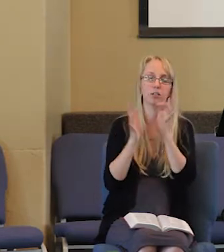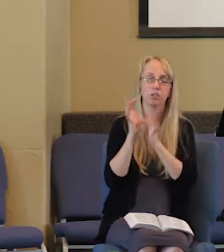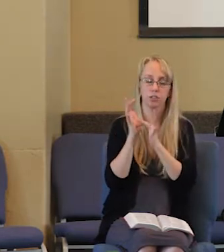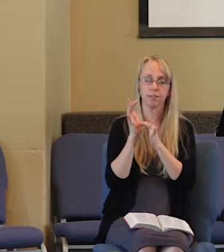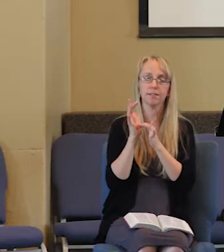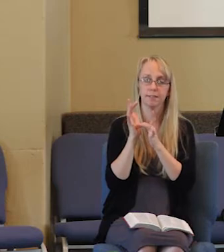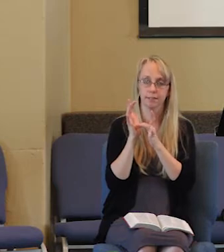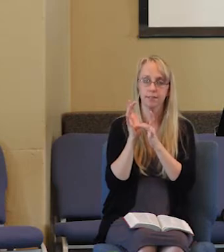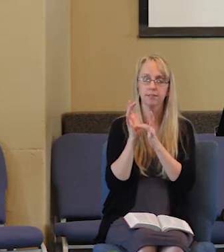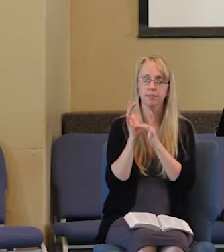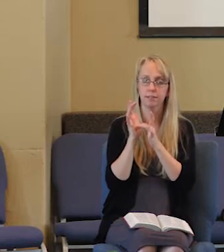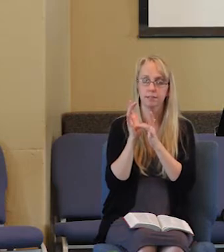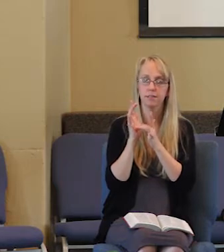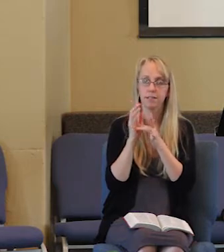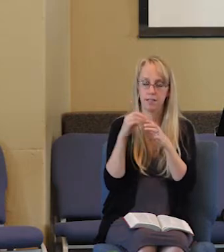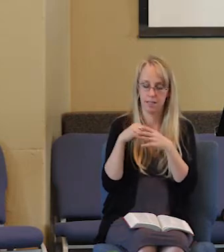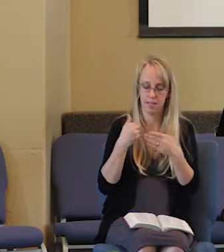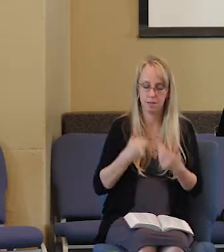in me.